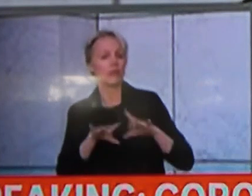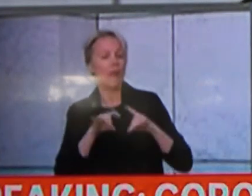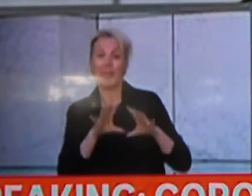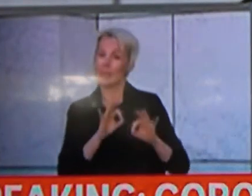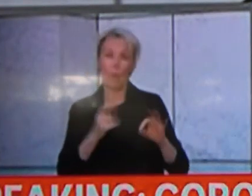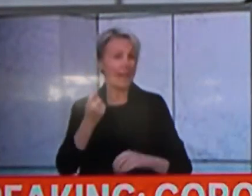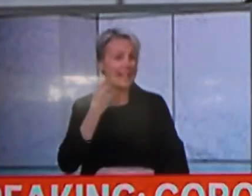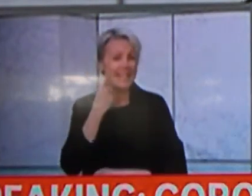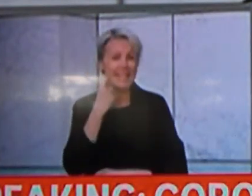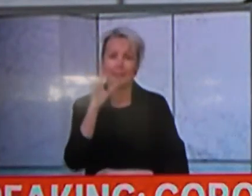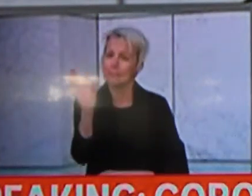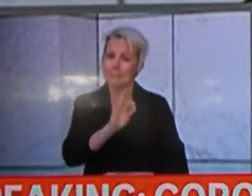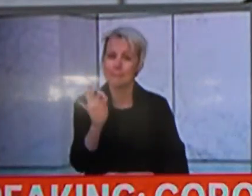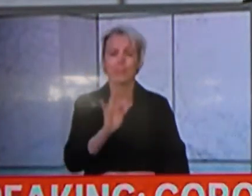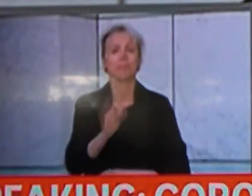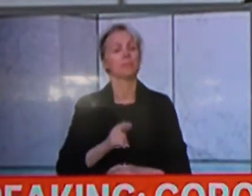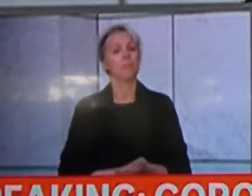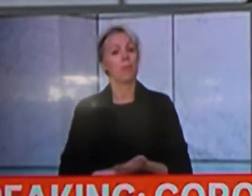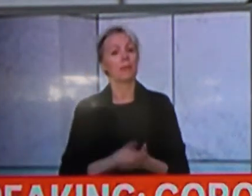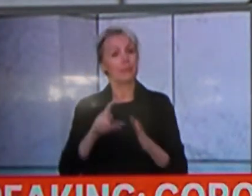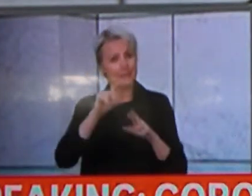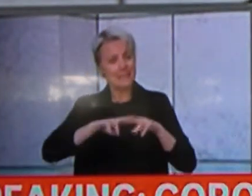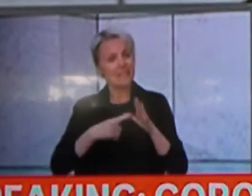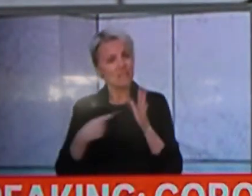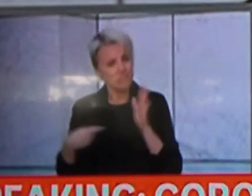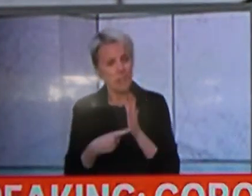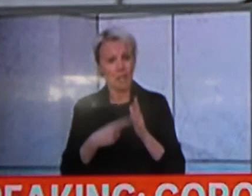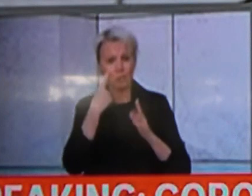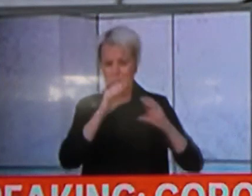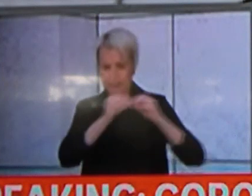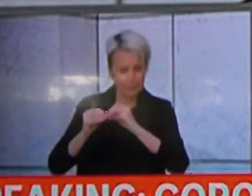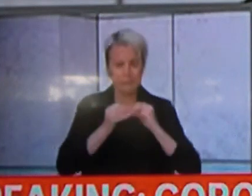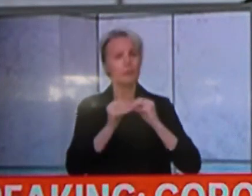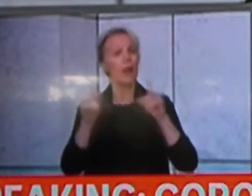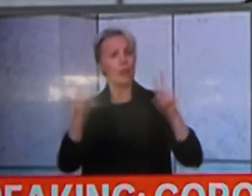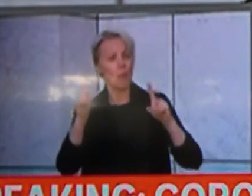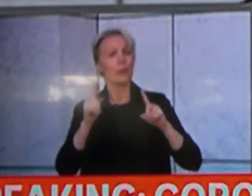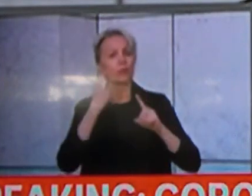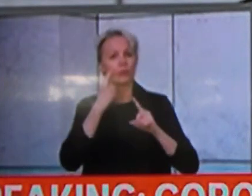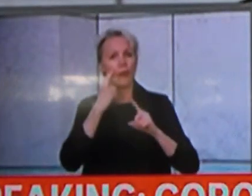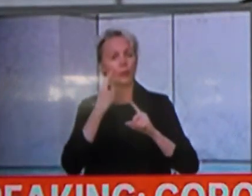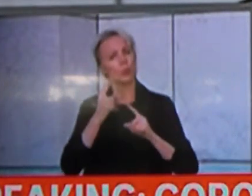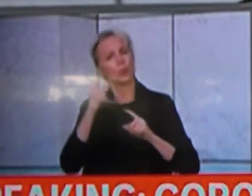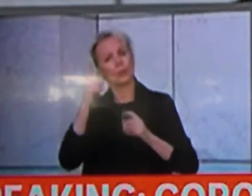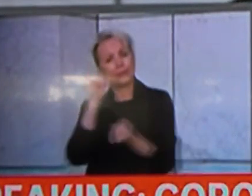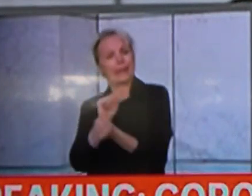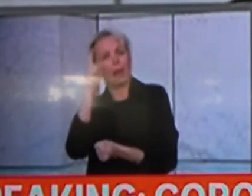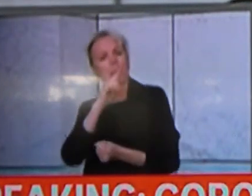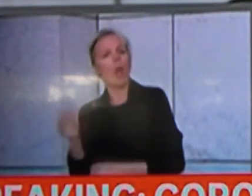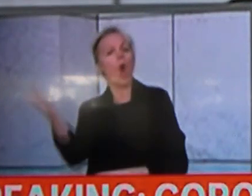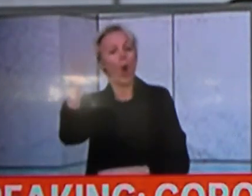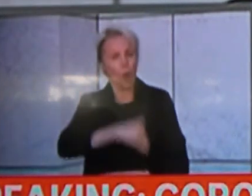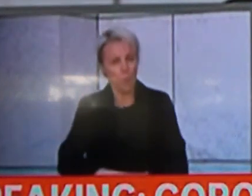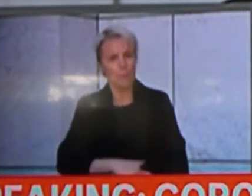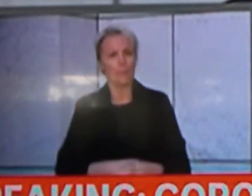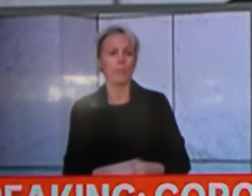straightforward issue. But it is something that DFAT are working on very carefully right now through a range of options that have been well advanced from